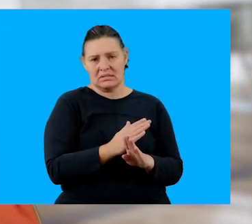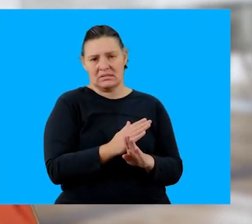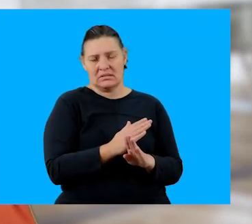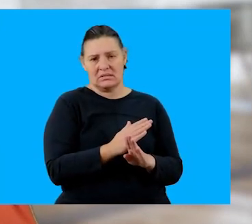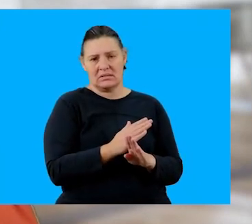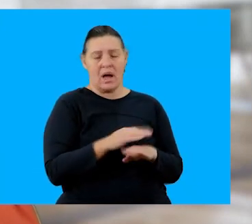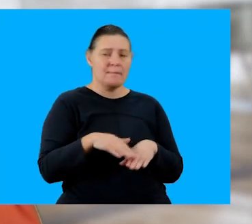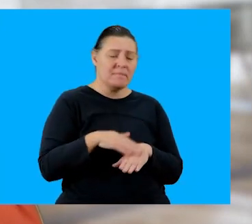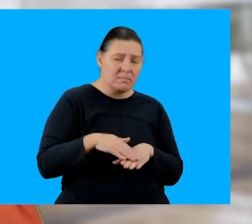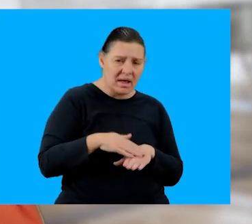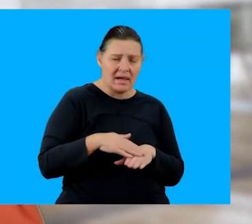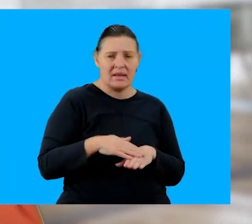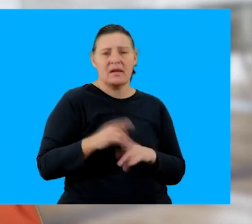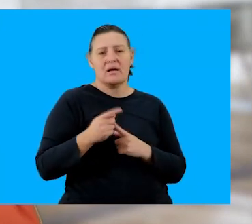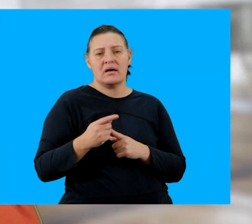minimizing